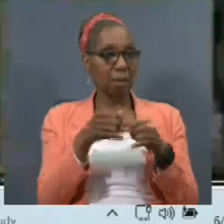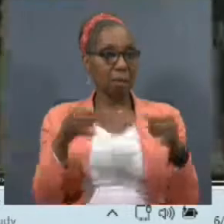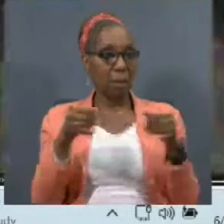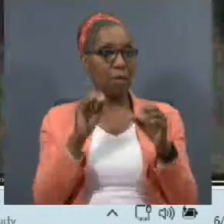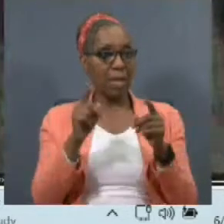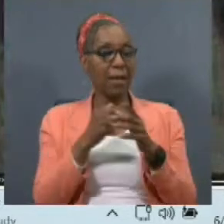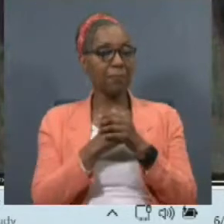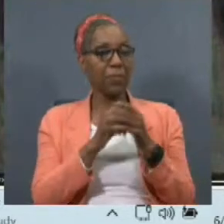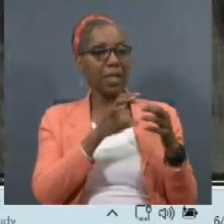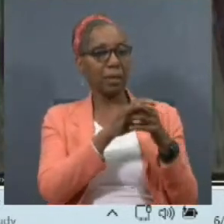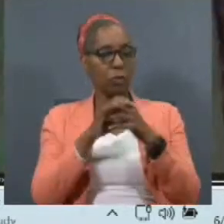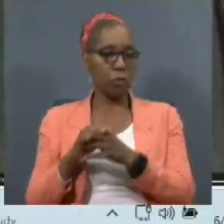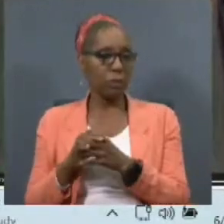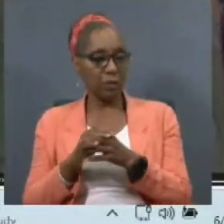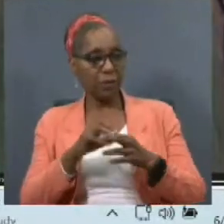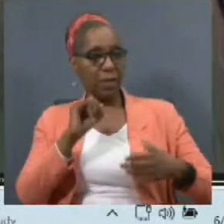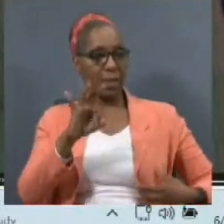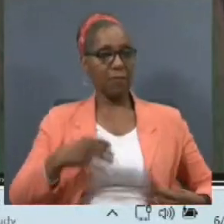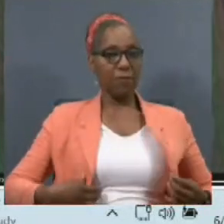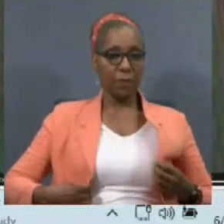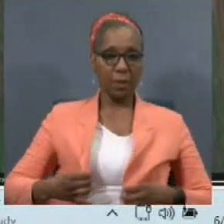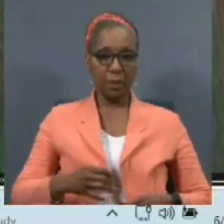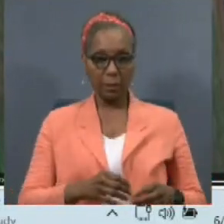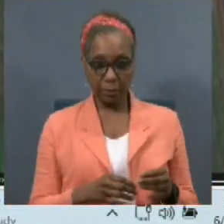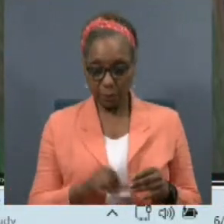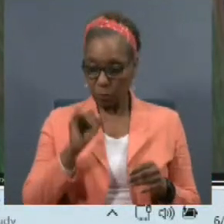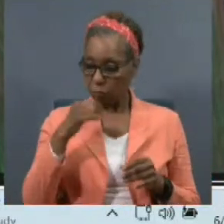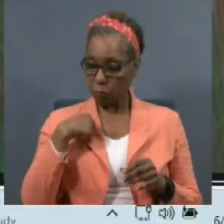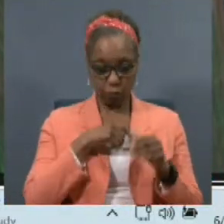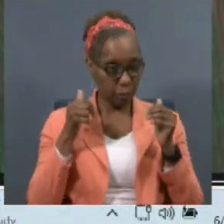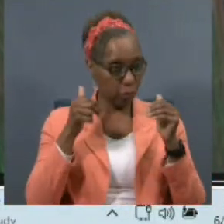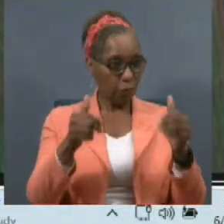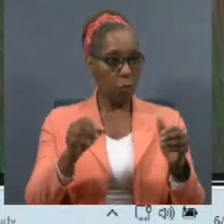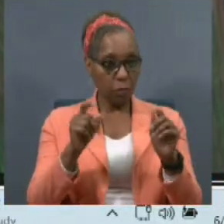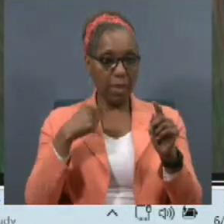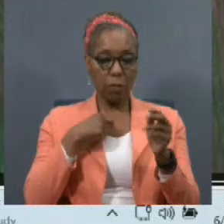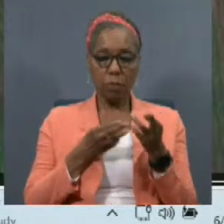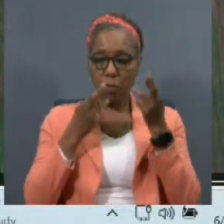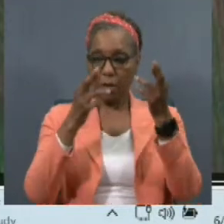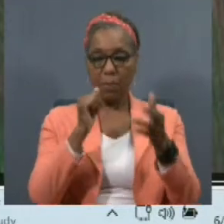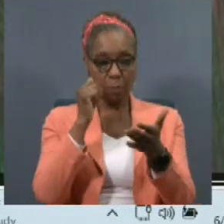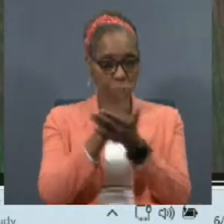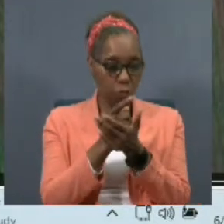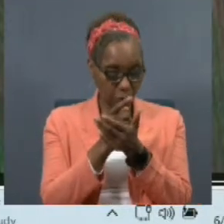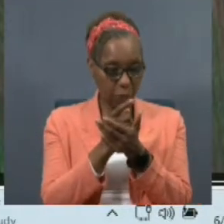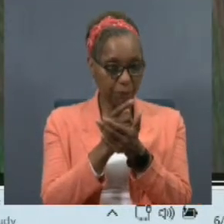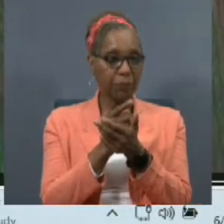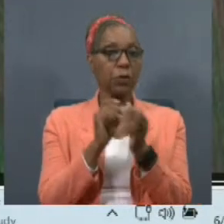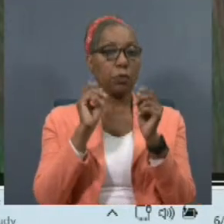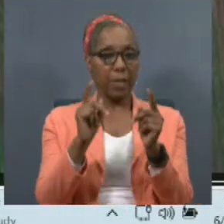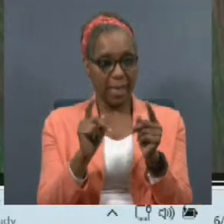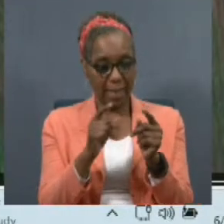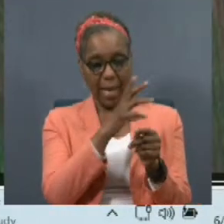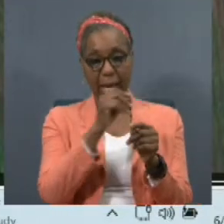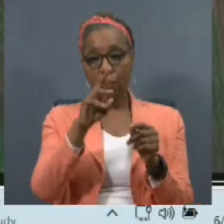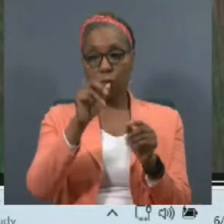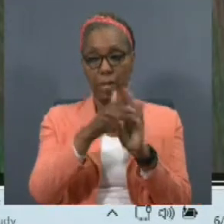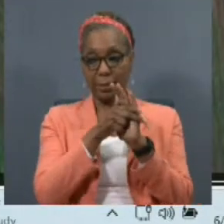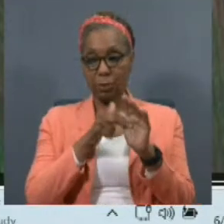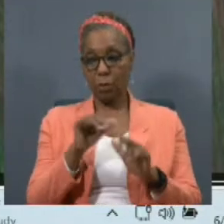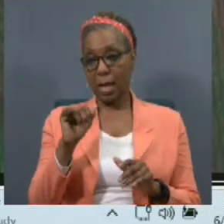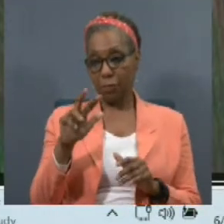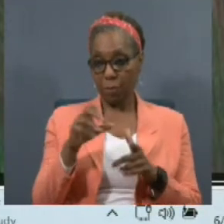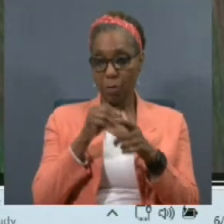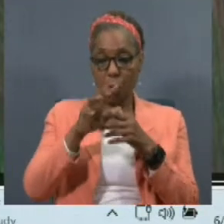in terms of if we go forward and we recommend approval, and this is rezoned I3